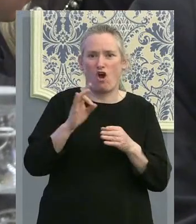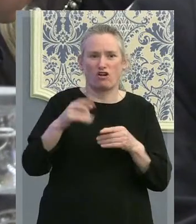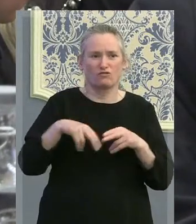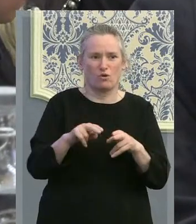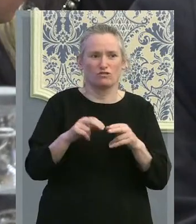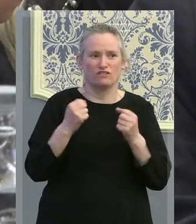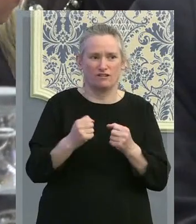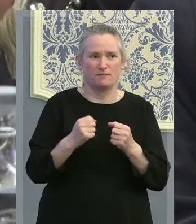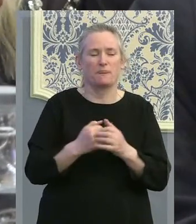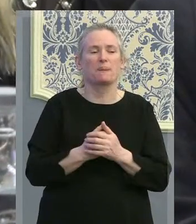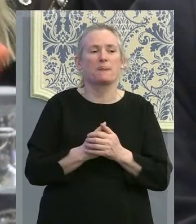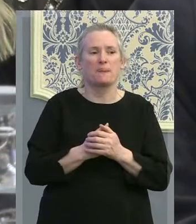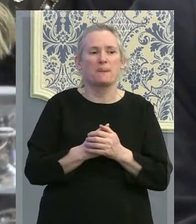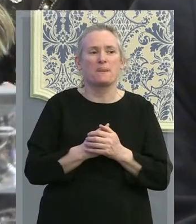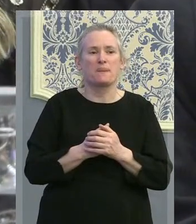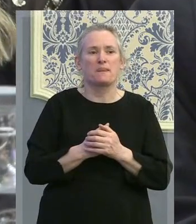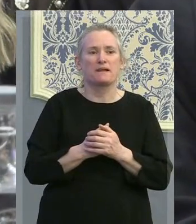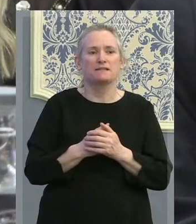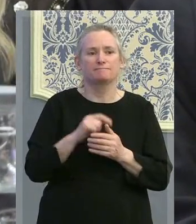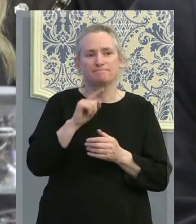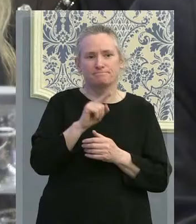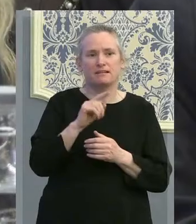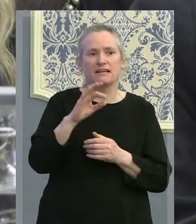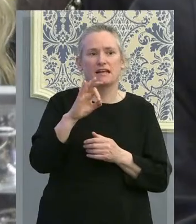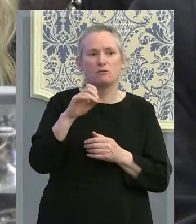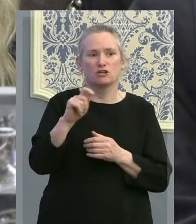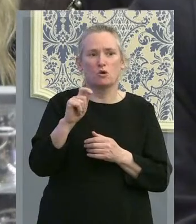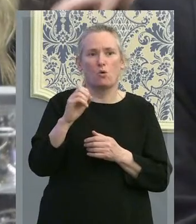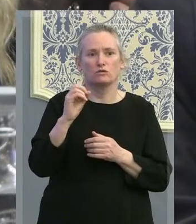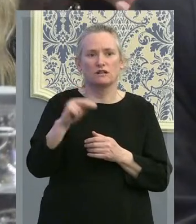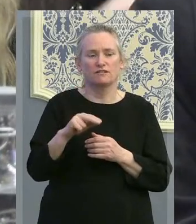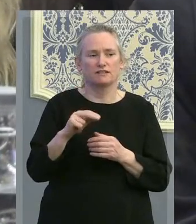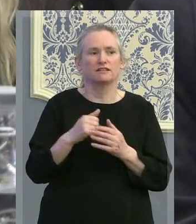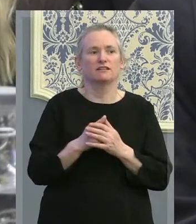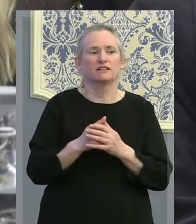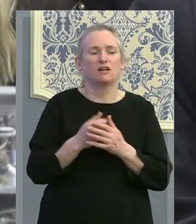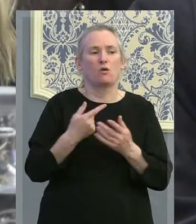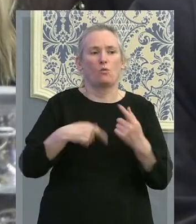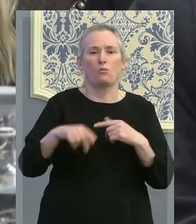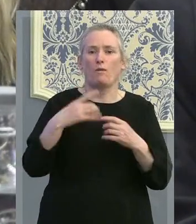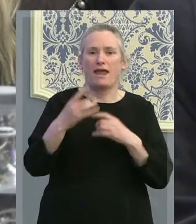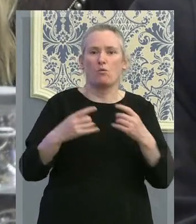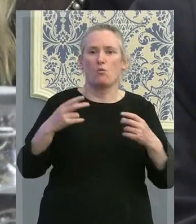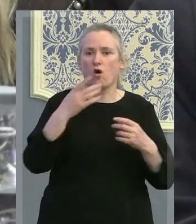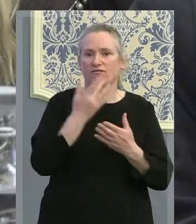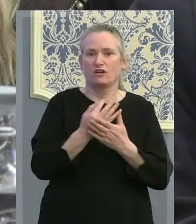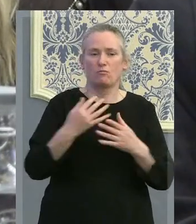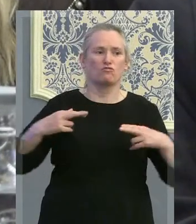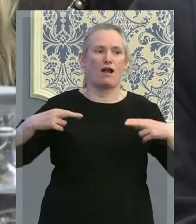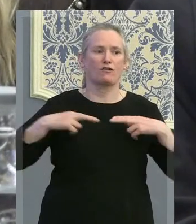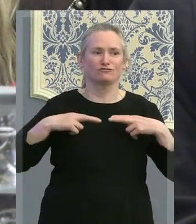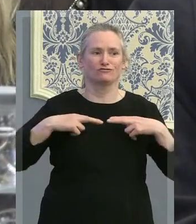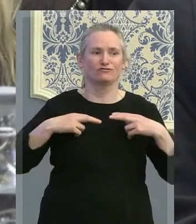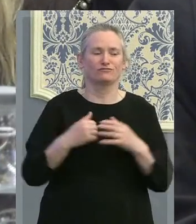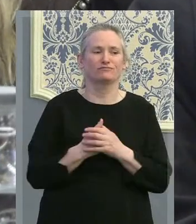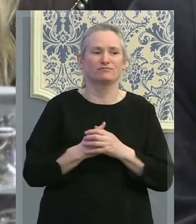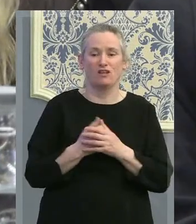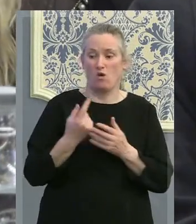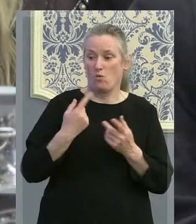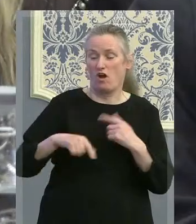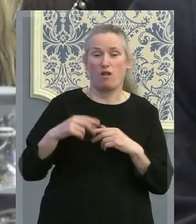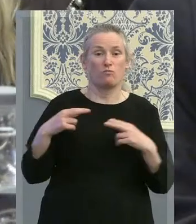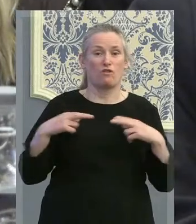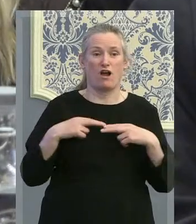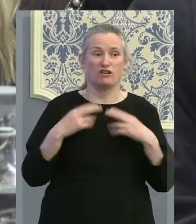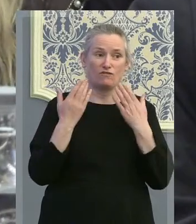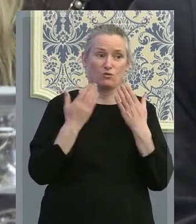produce quality music, Gilbert is someone we can always be proud of, And I know the people of Waterford are very proud of you,